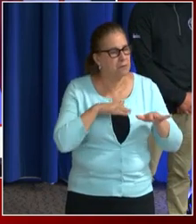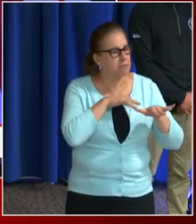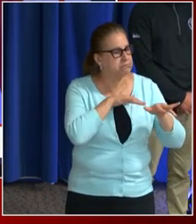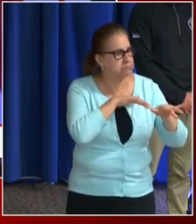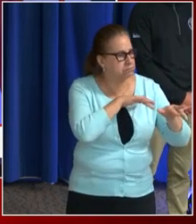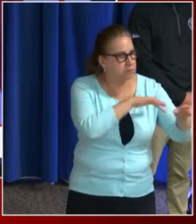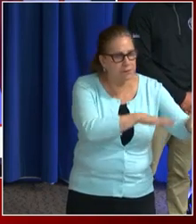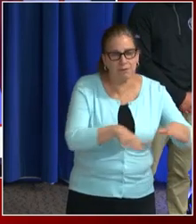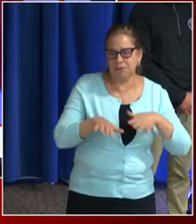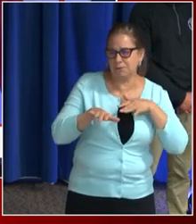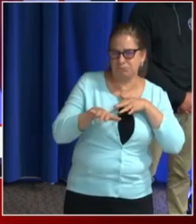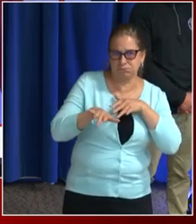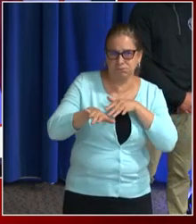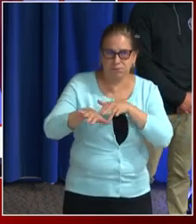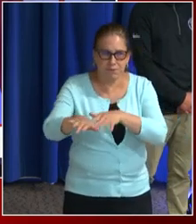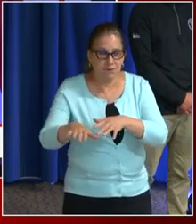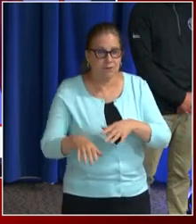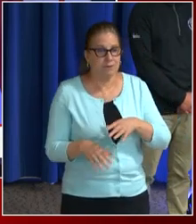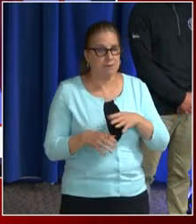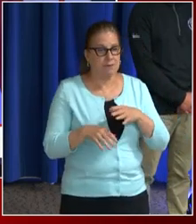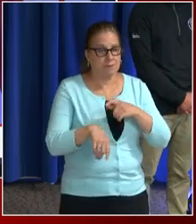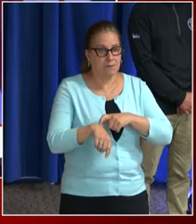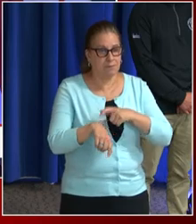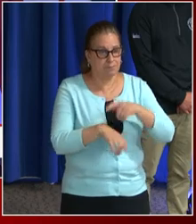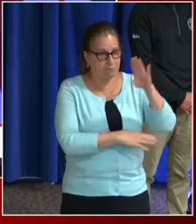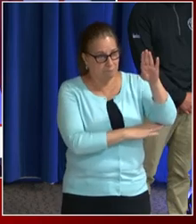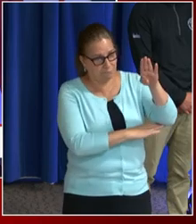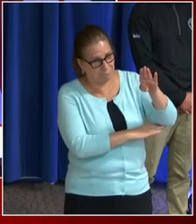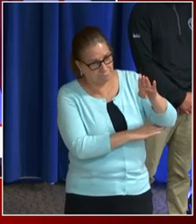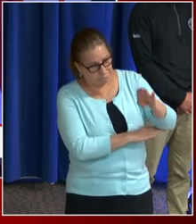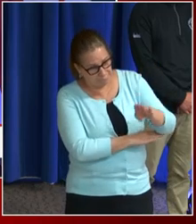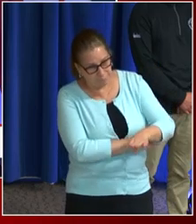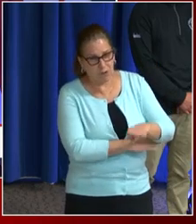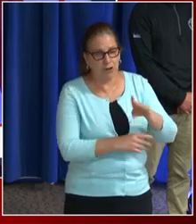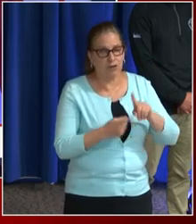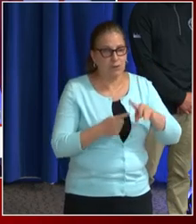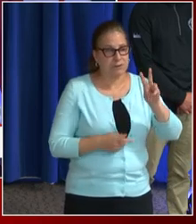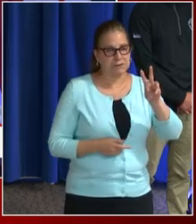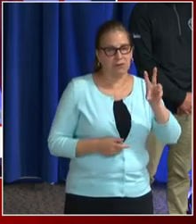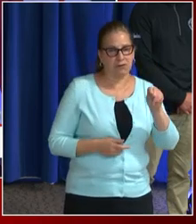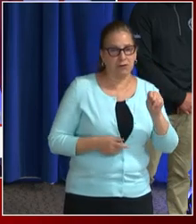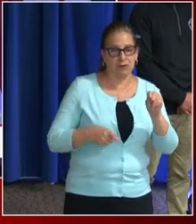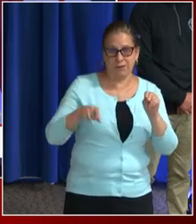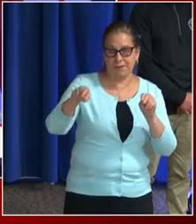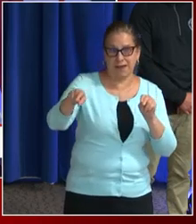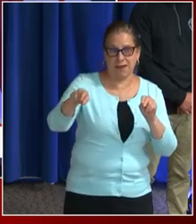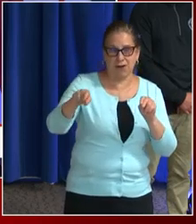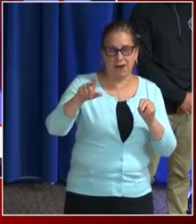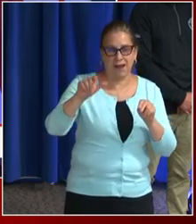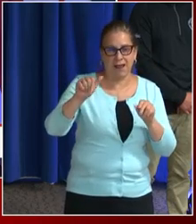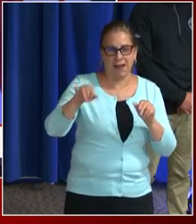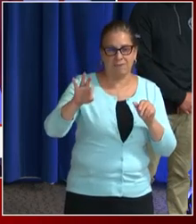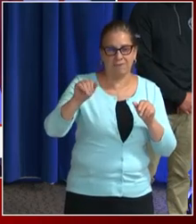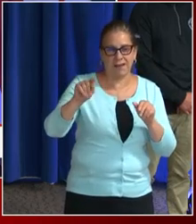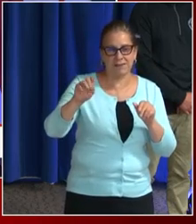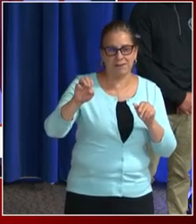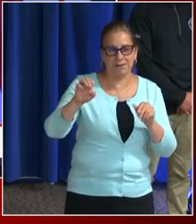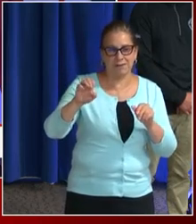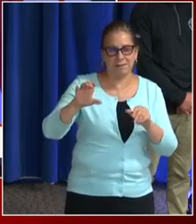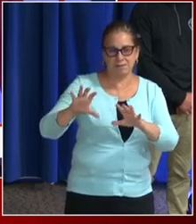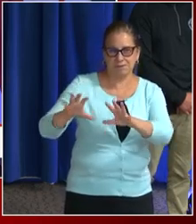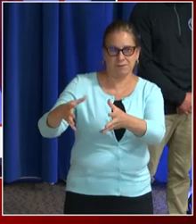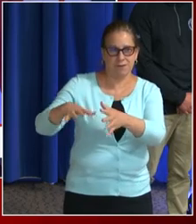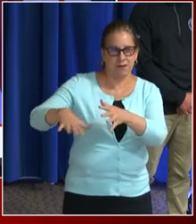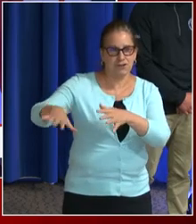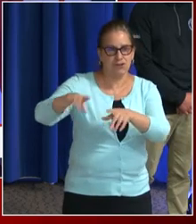group at Lafayette Plaza was alerted by federal law enforcement officers who gave